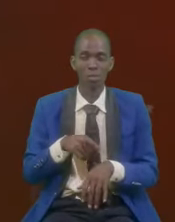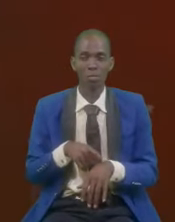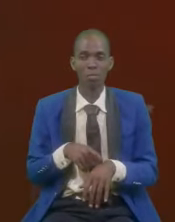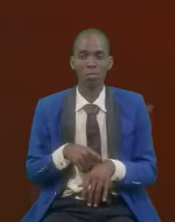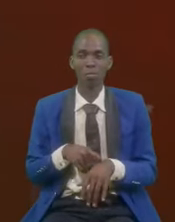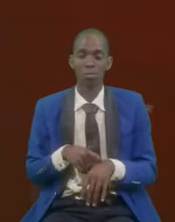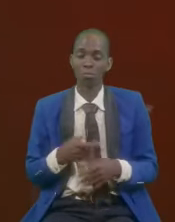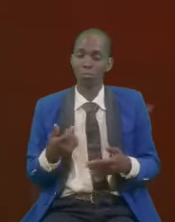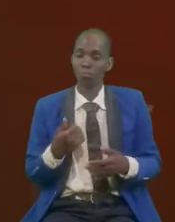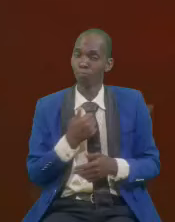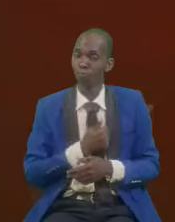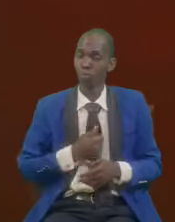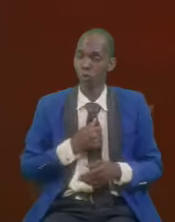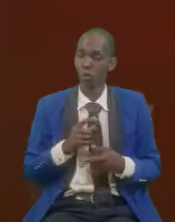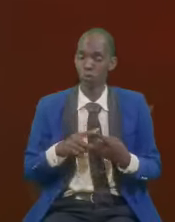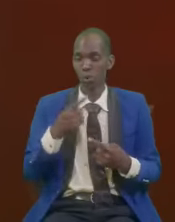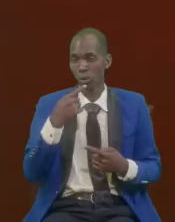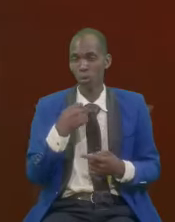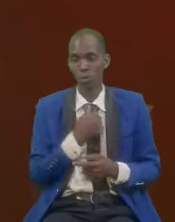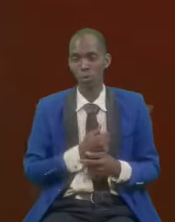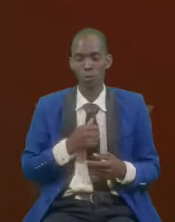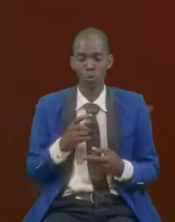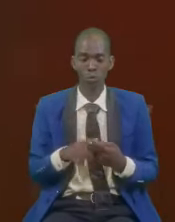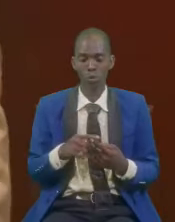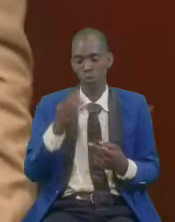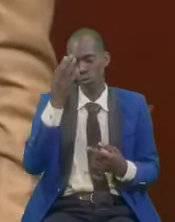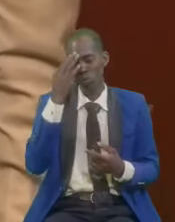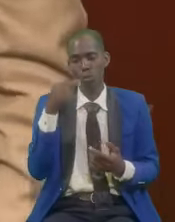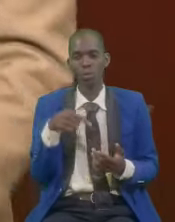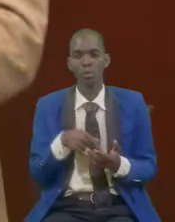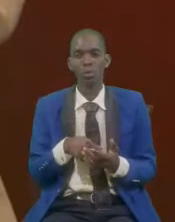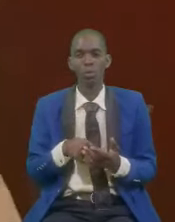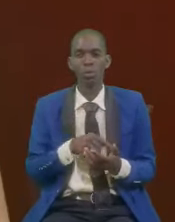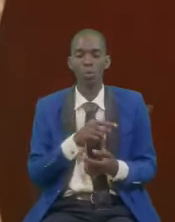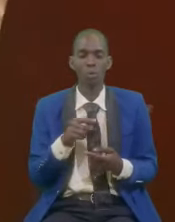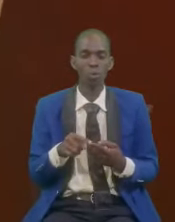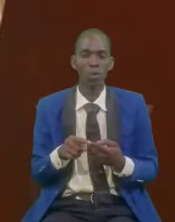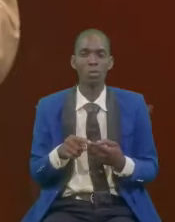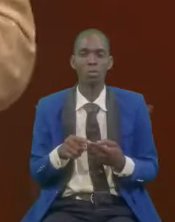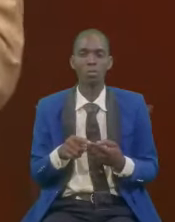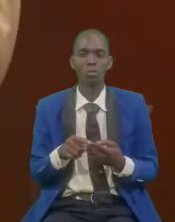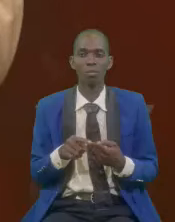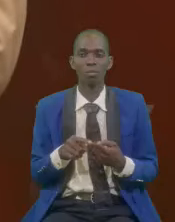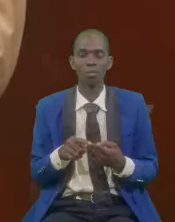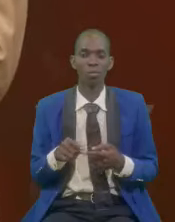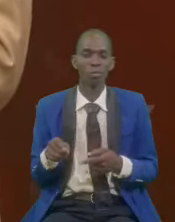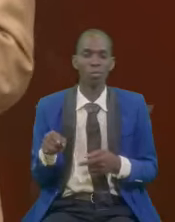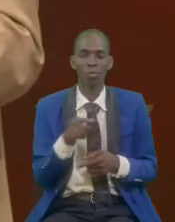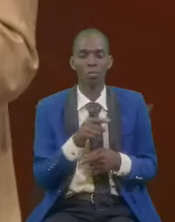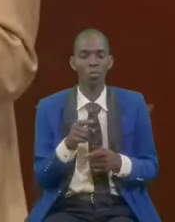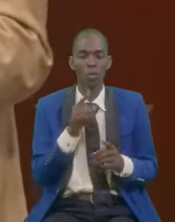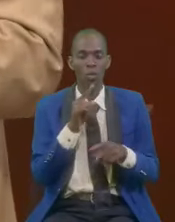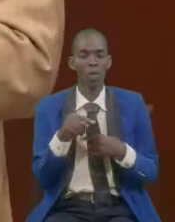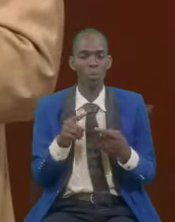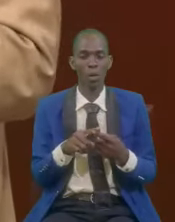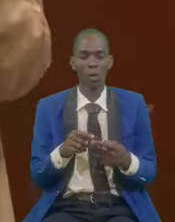sorry to say, and sorry to know this, that when they refer to the Apostle Paul, some